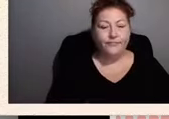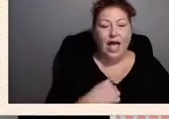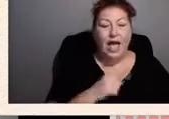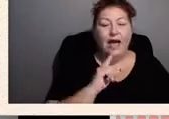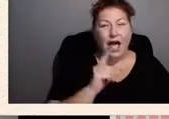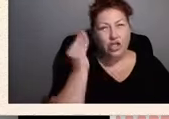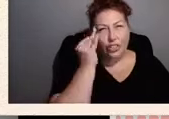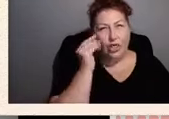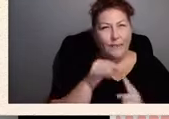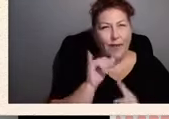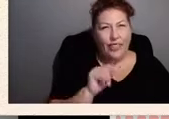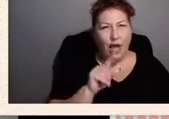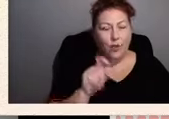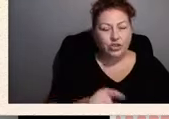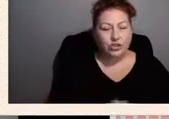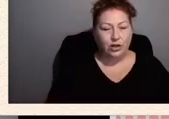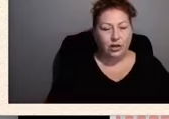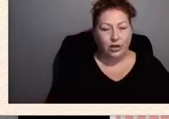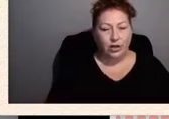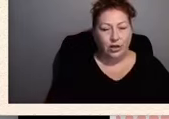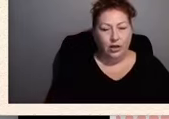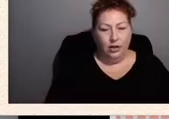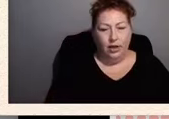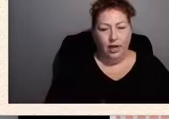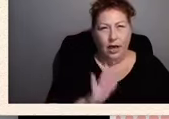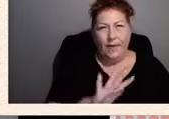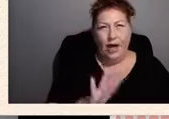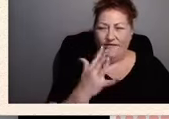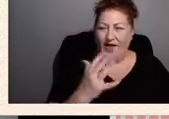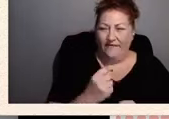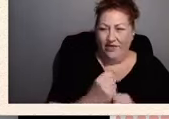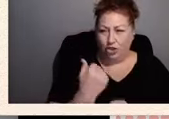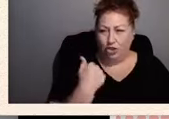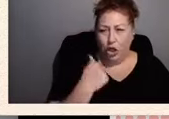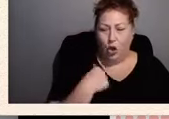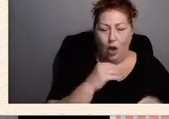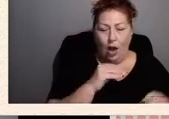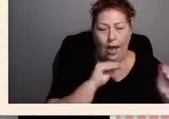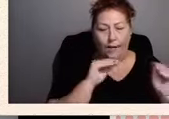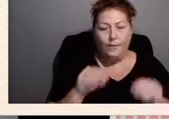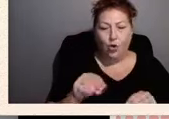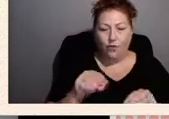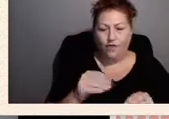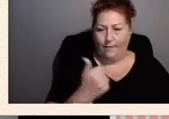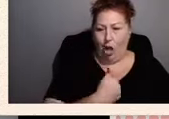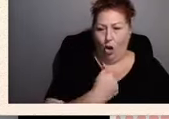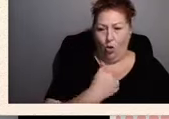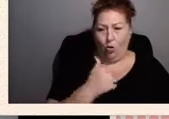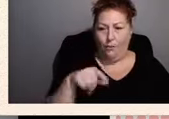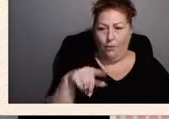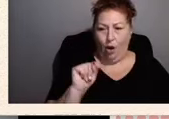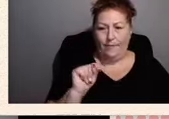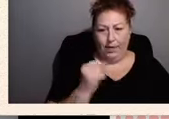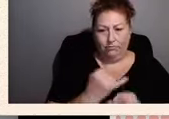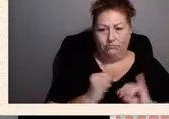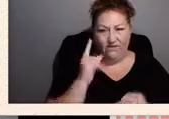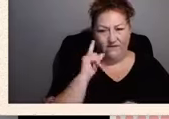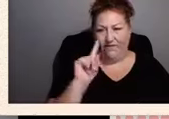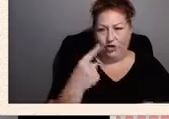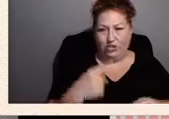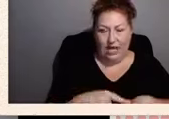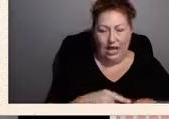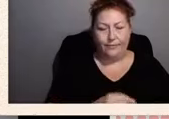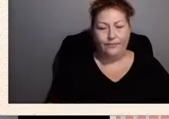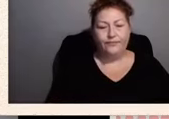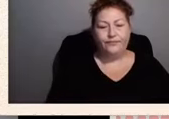question. About 5 years ago, I moved into my own apartment on my own for the first time. Up until